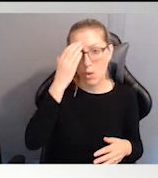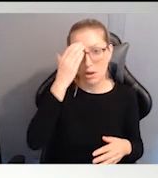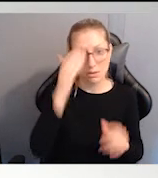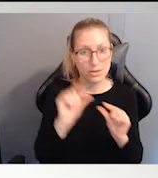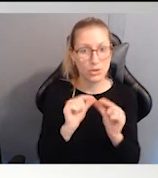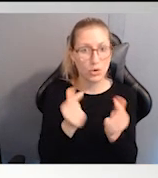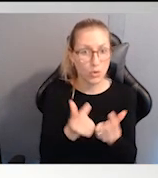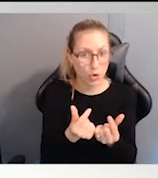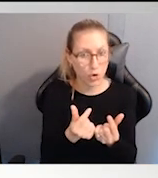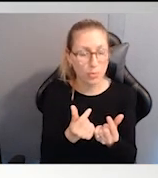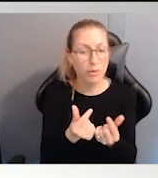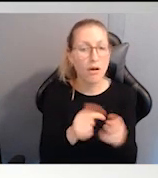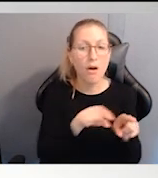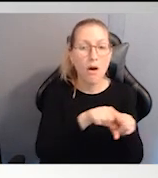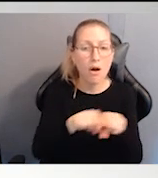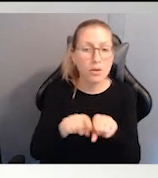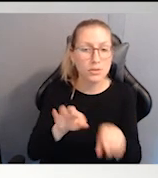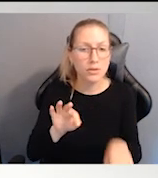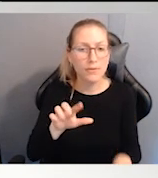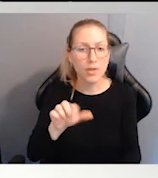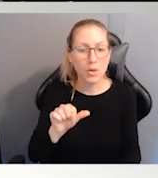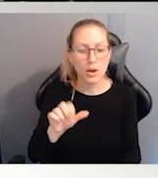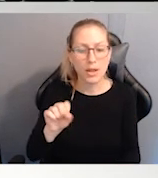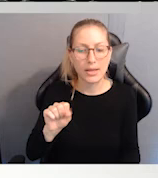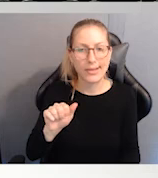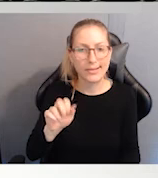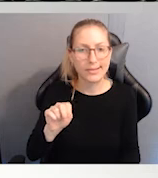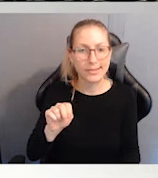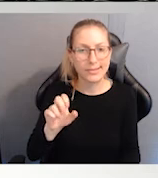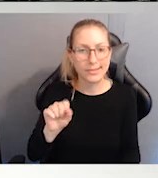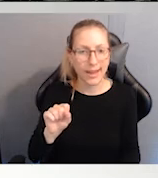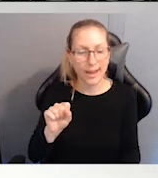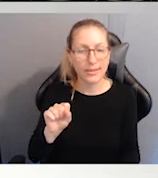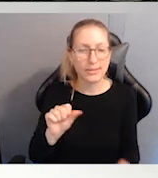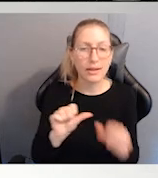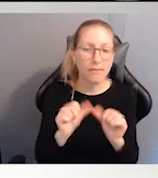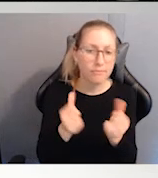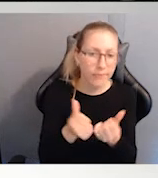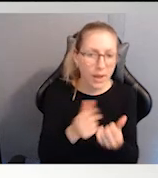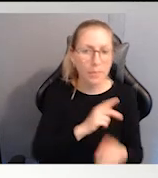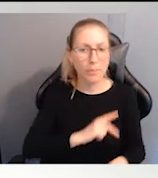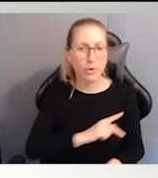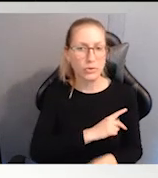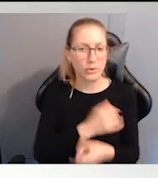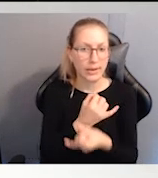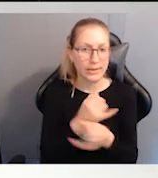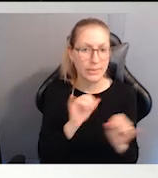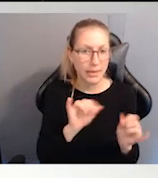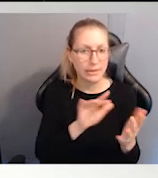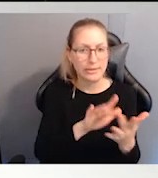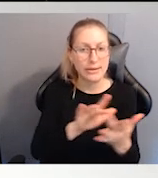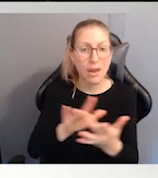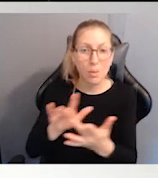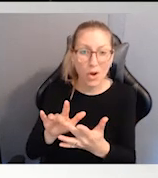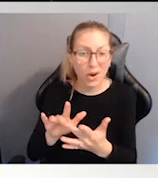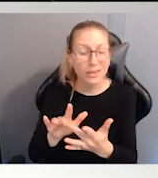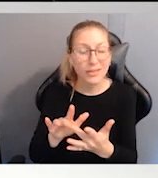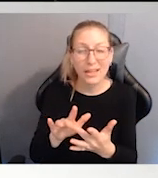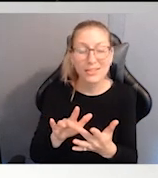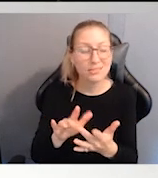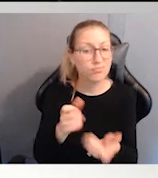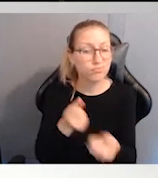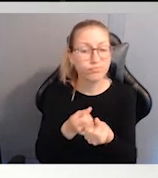Sands are some of the groups that we're involved with. There's an agency called Personal Independence Network who has been great sponsors to